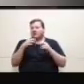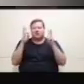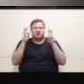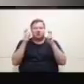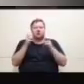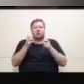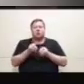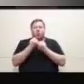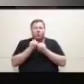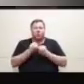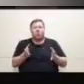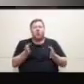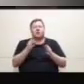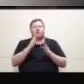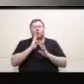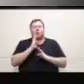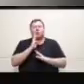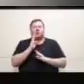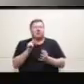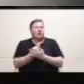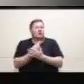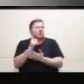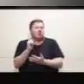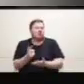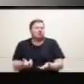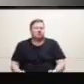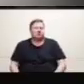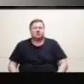wastewater projects?